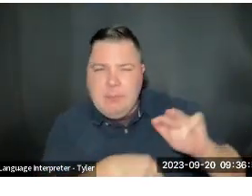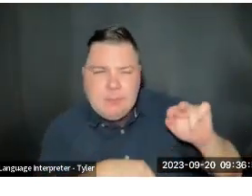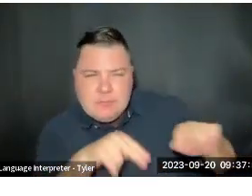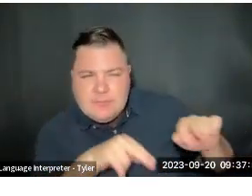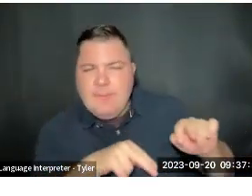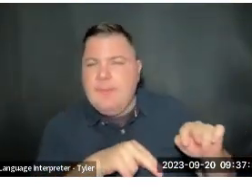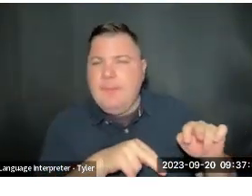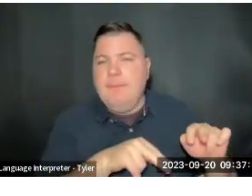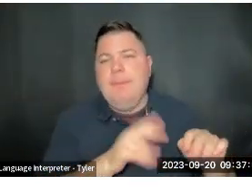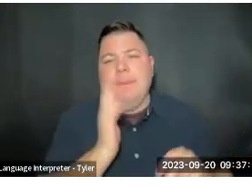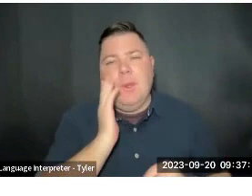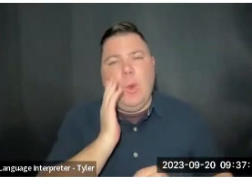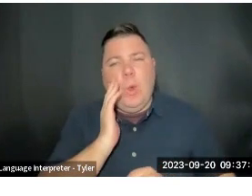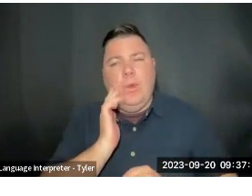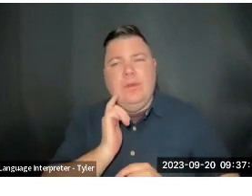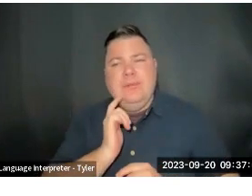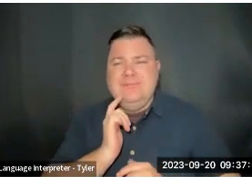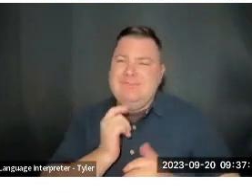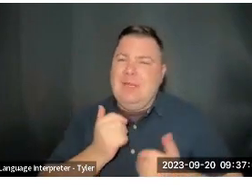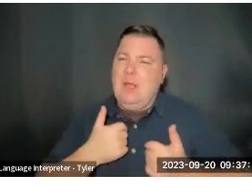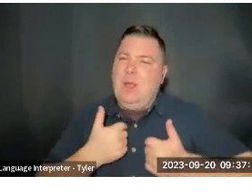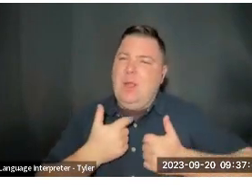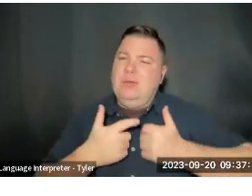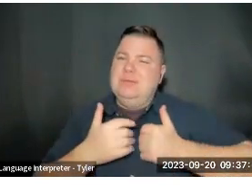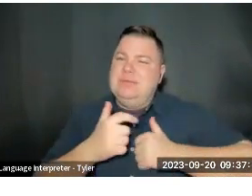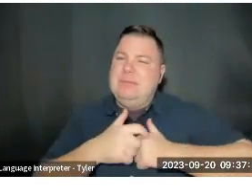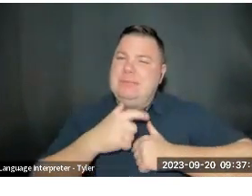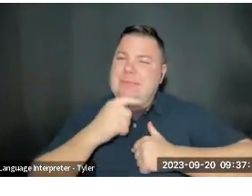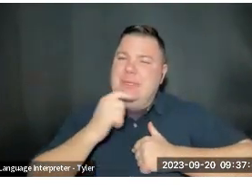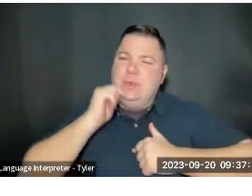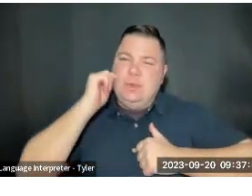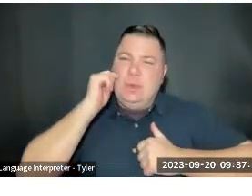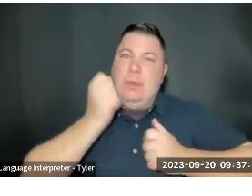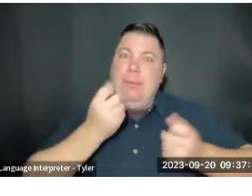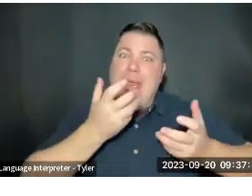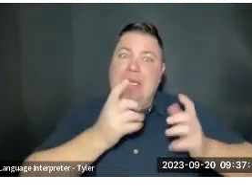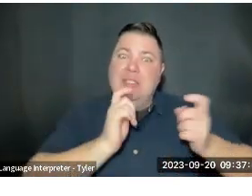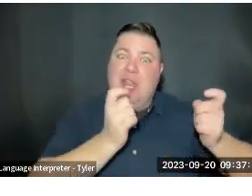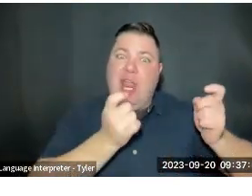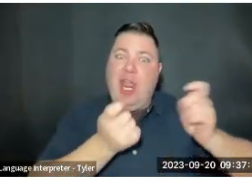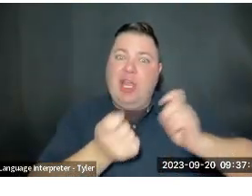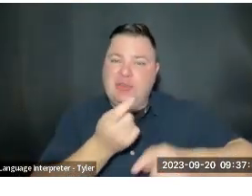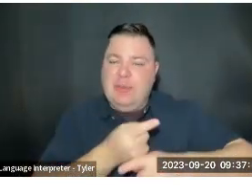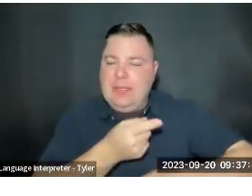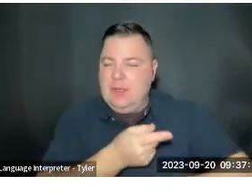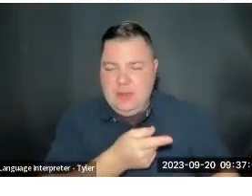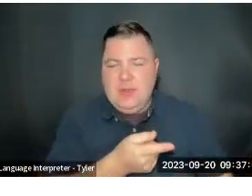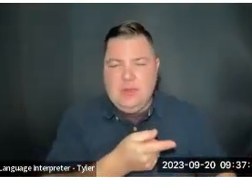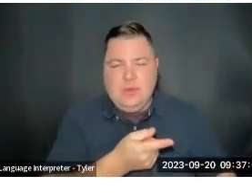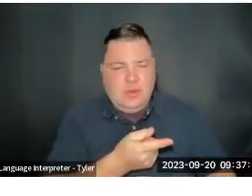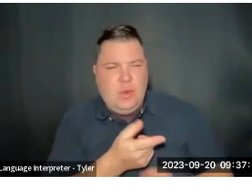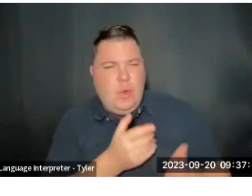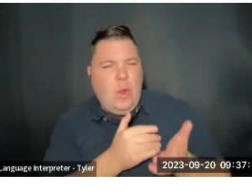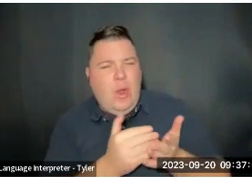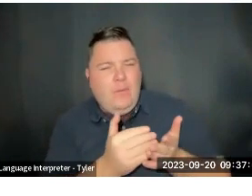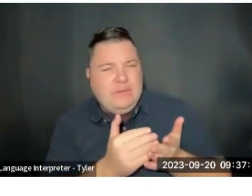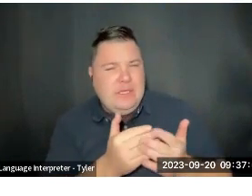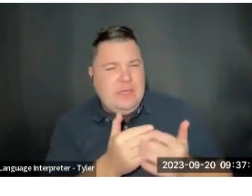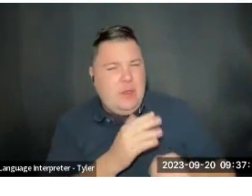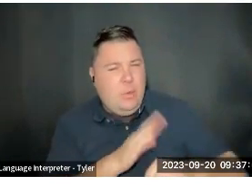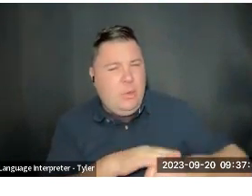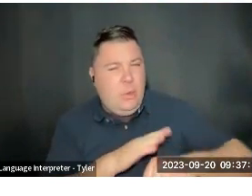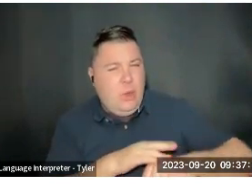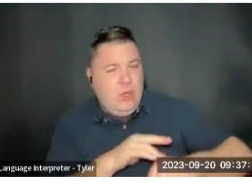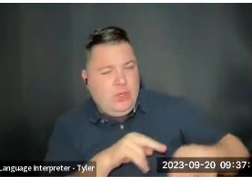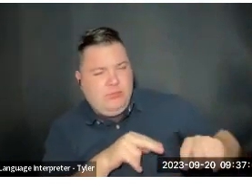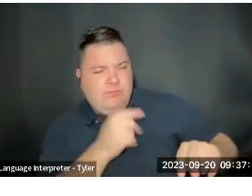of so many changes. And so often those warning signs